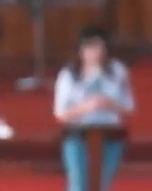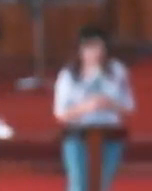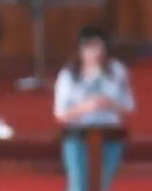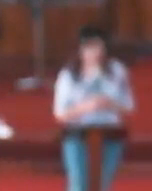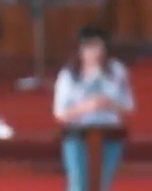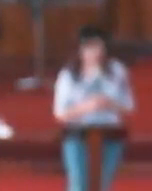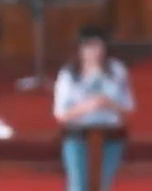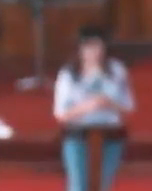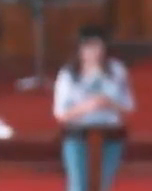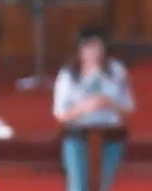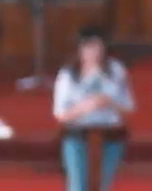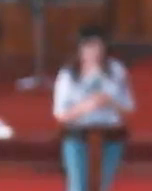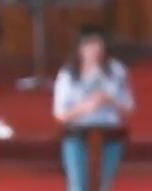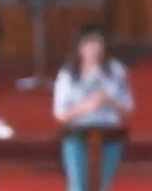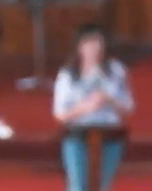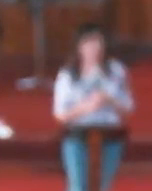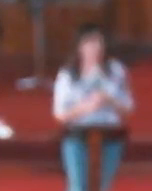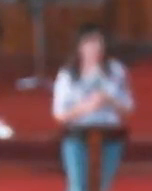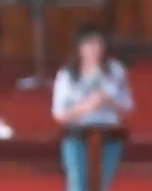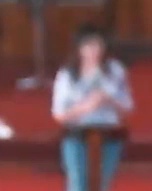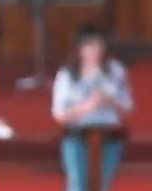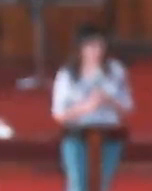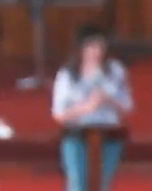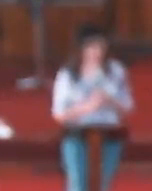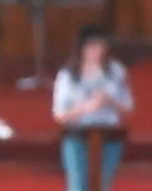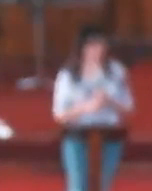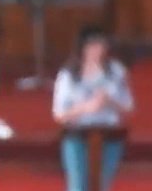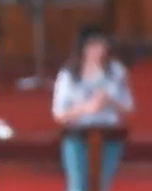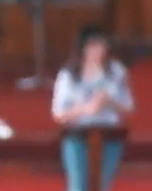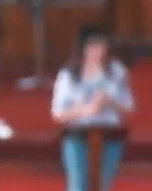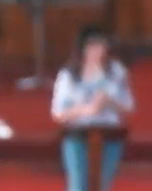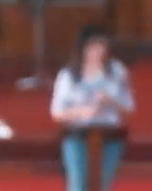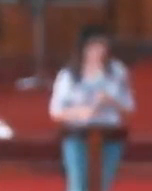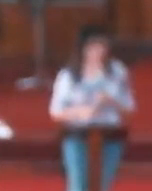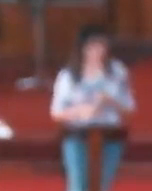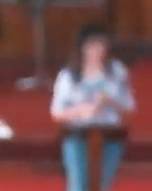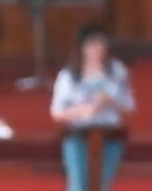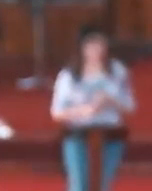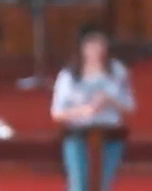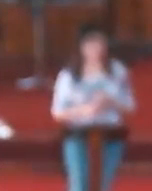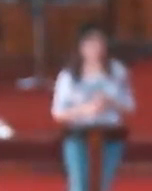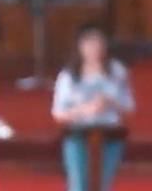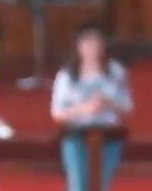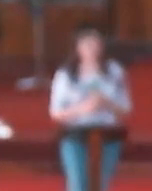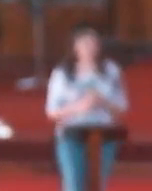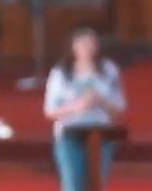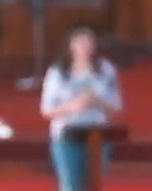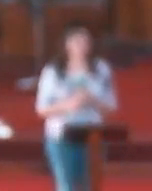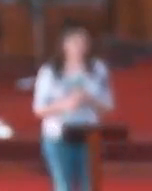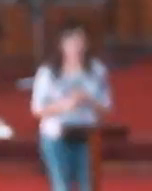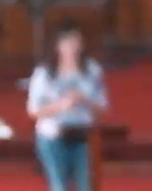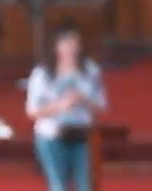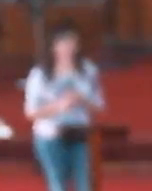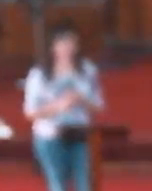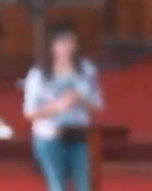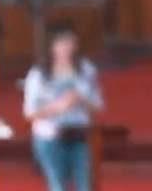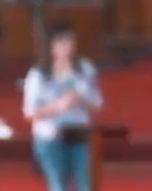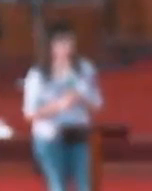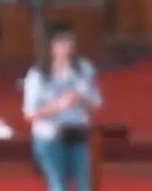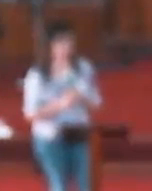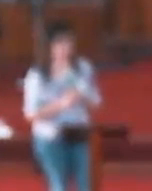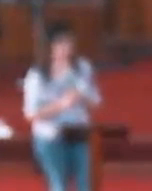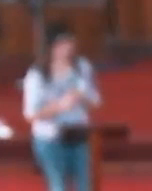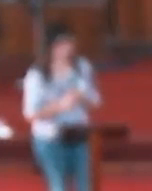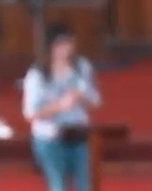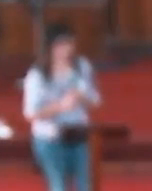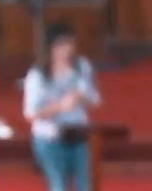No voy a, quiero ahorrar mi tiempo para reyes, pero básicamente lo que está sucediendo en este pasaje, y lo